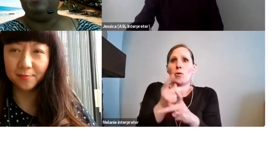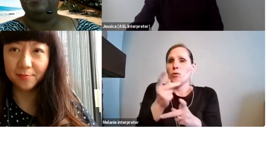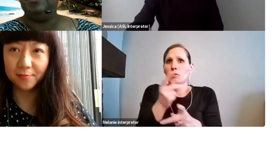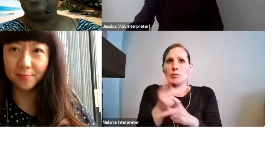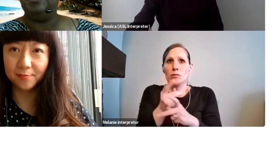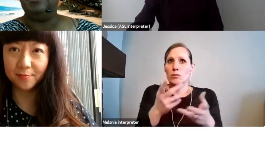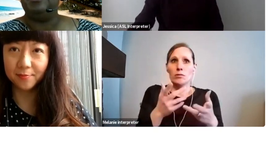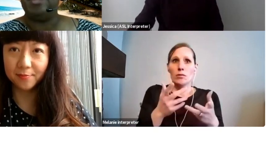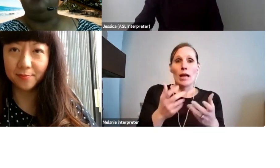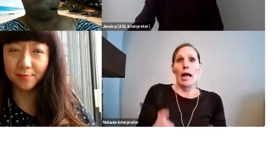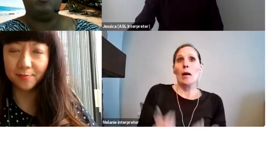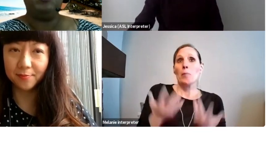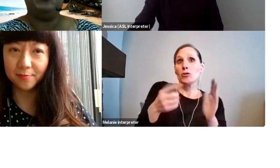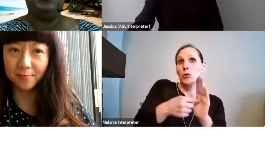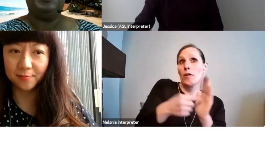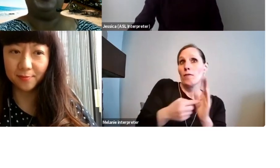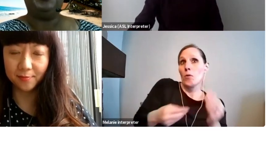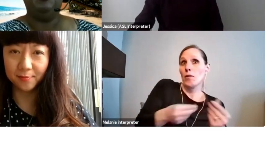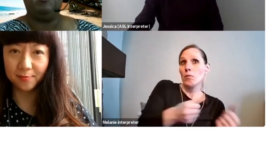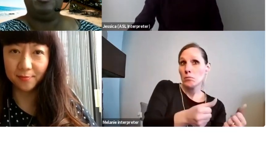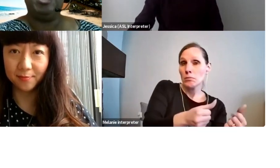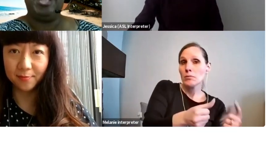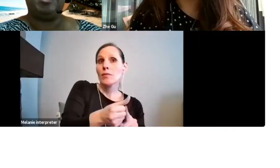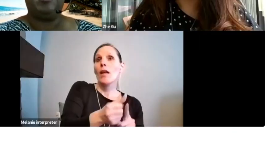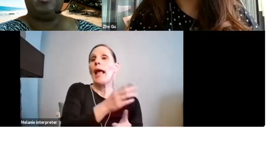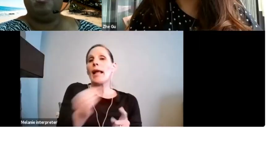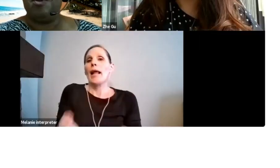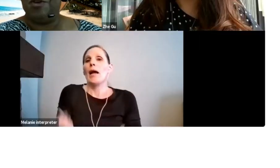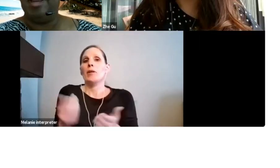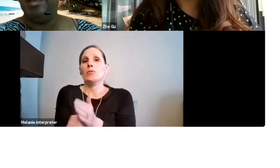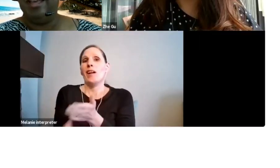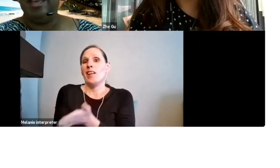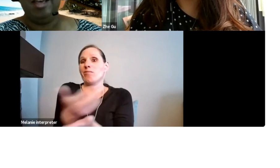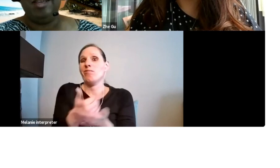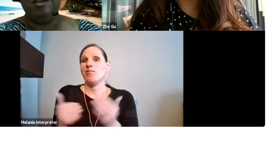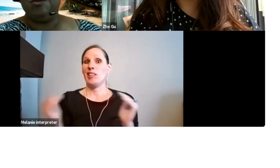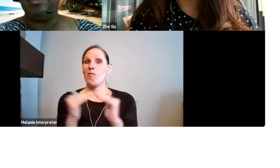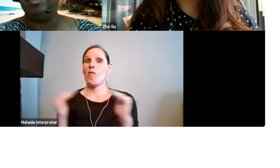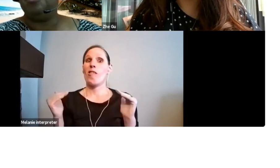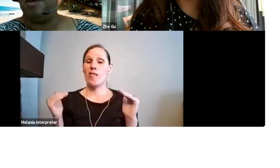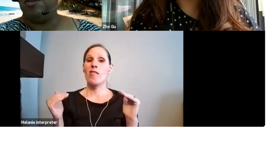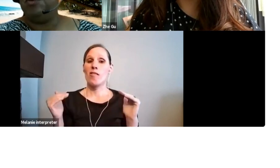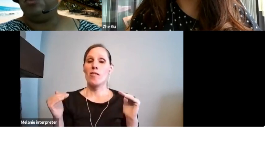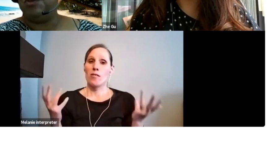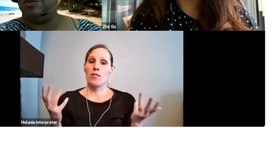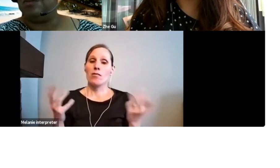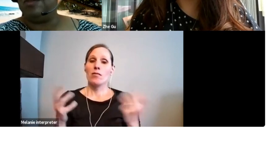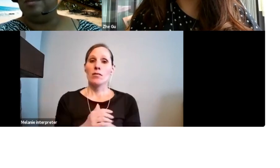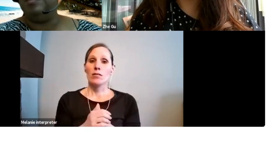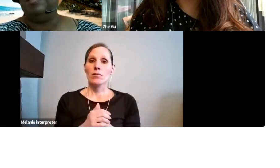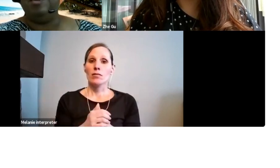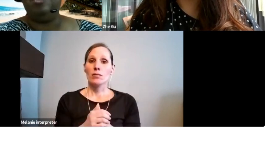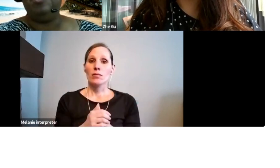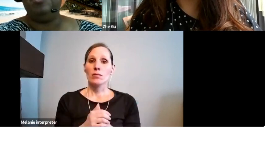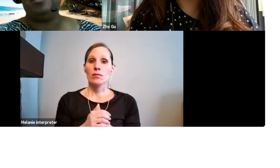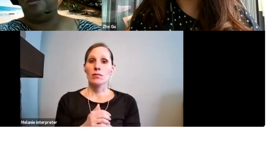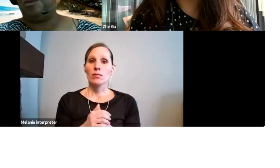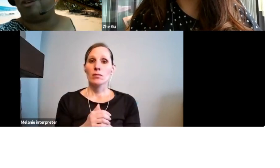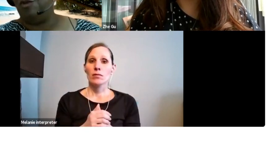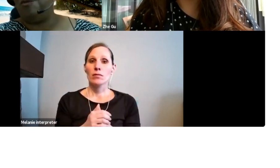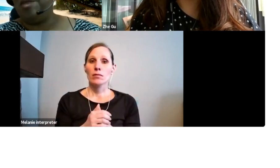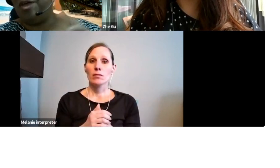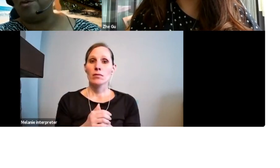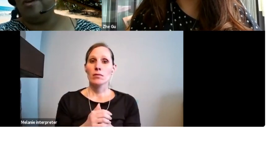revenue, where you can get this, you know, where you're going to, your sources of revenue sort of, when you